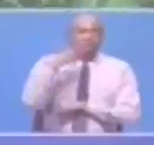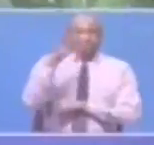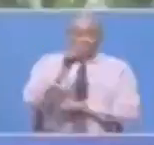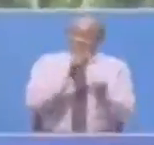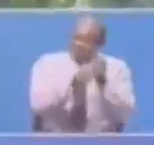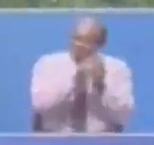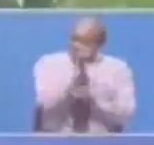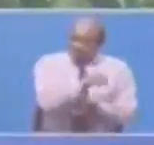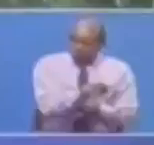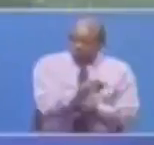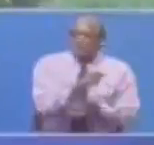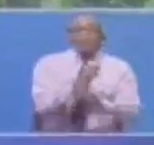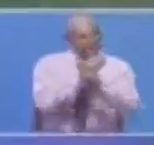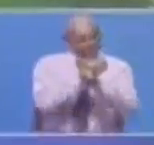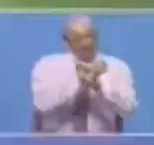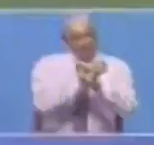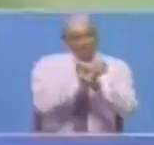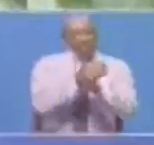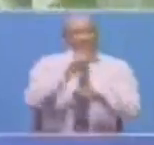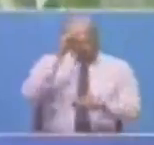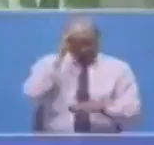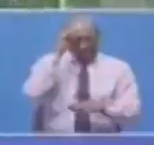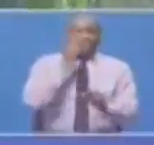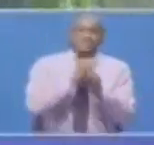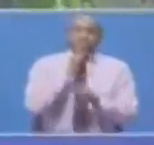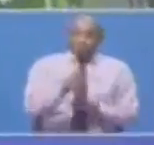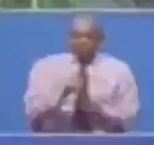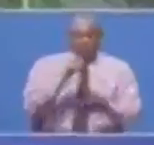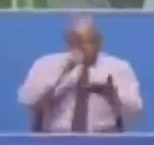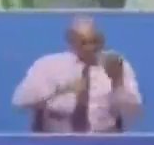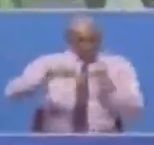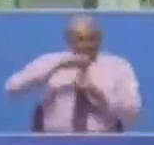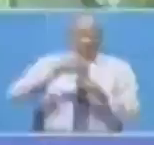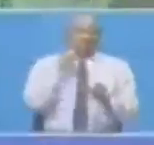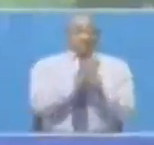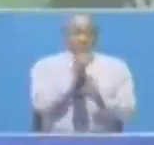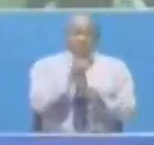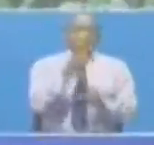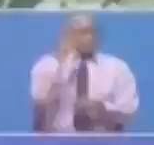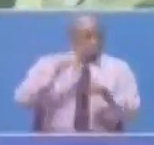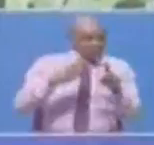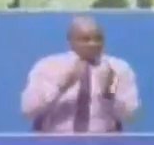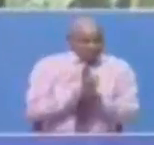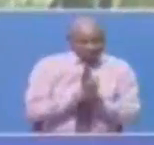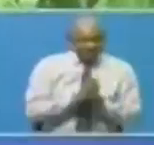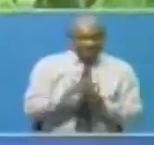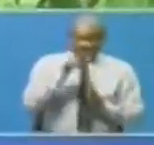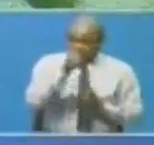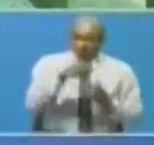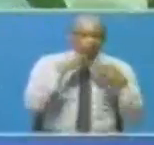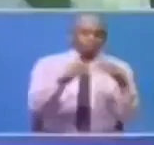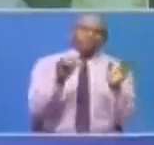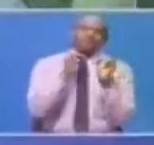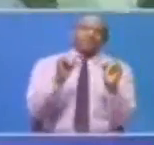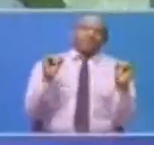maize are safe and that the government should make sure that what the scientists have done for the last 2 years does not go to waste.